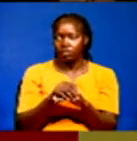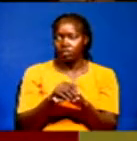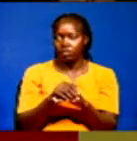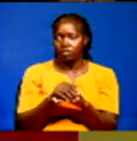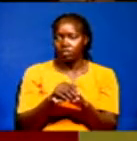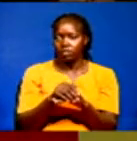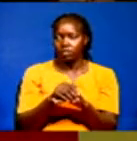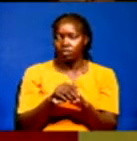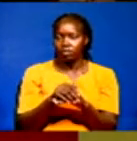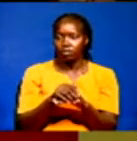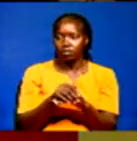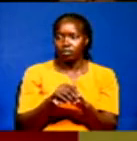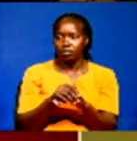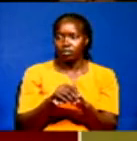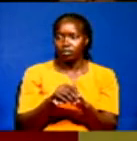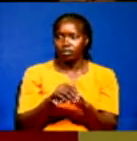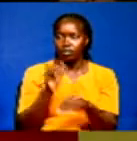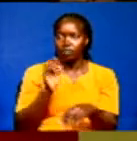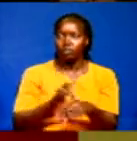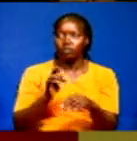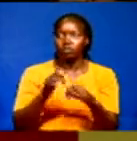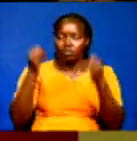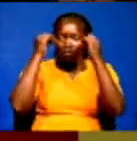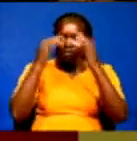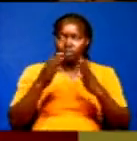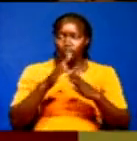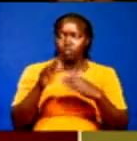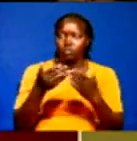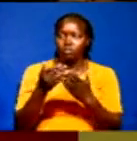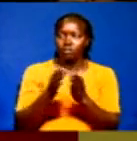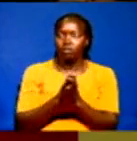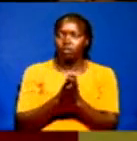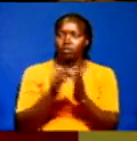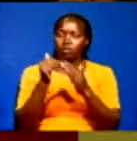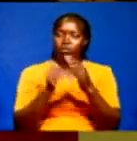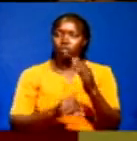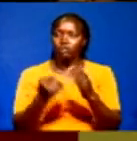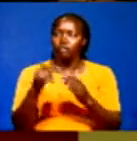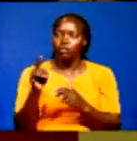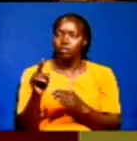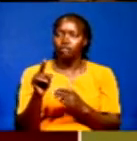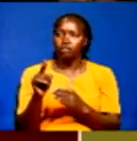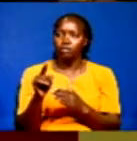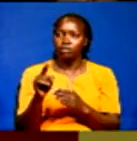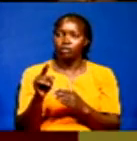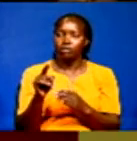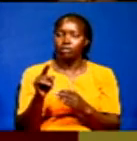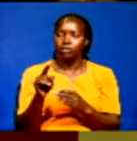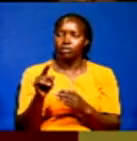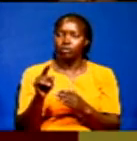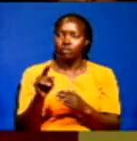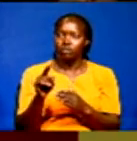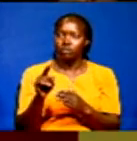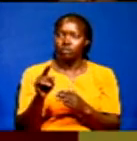Nonetheless, the affected candidates' overall mark will be computed as the mark awarded in the affected subject.